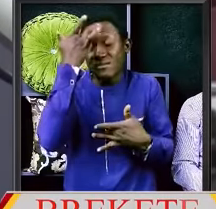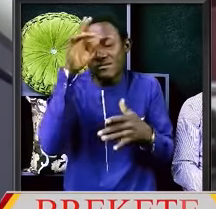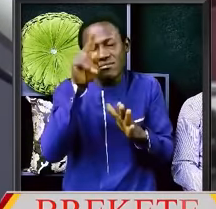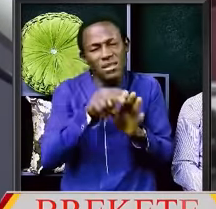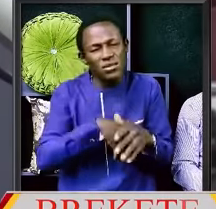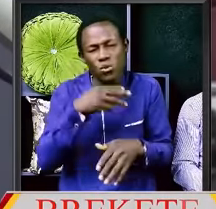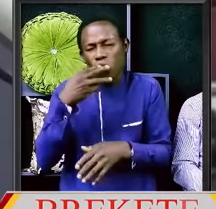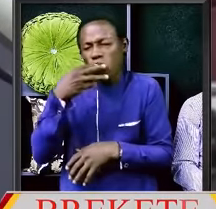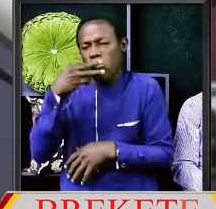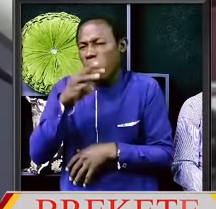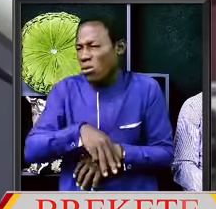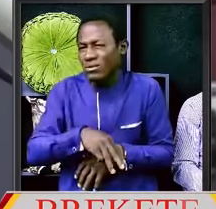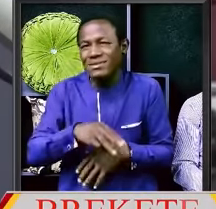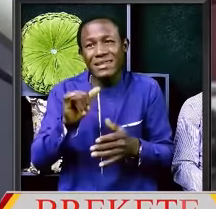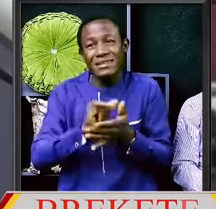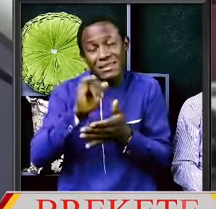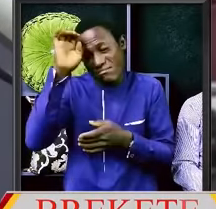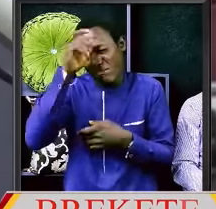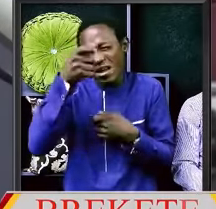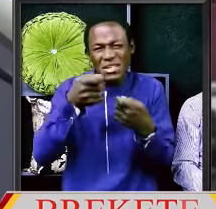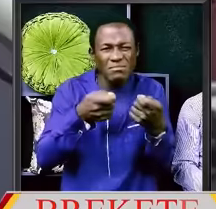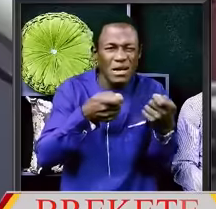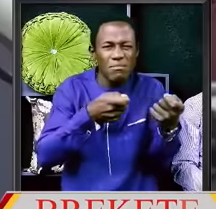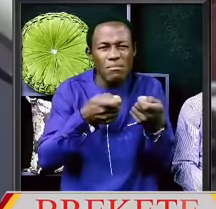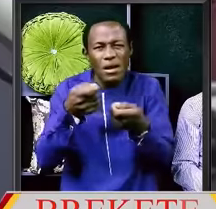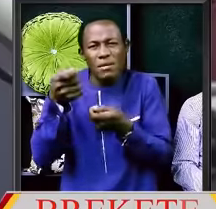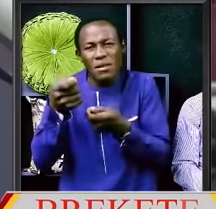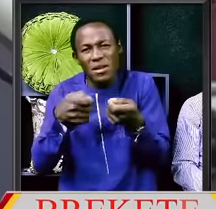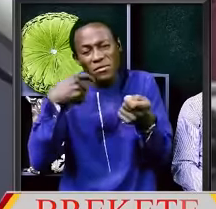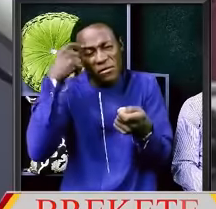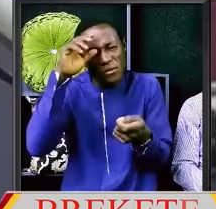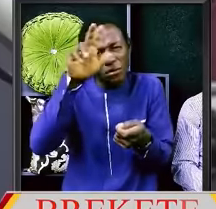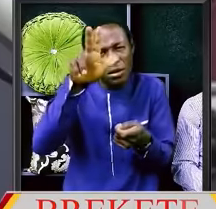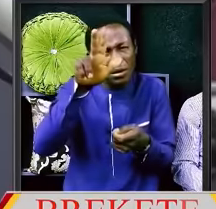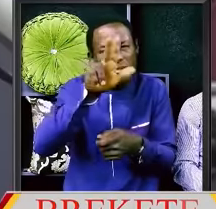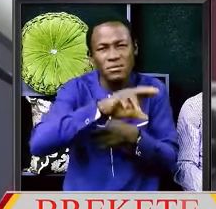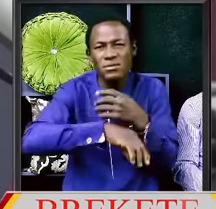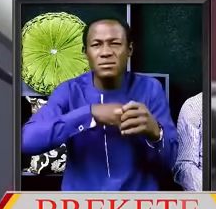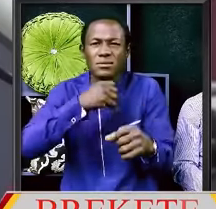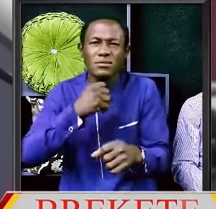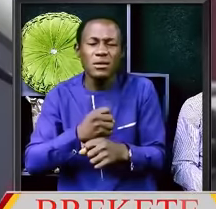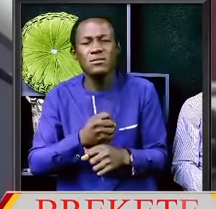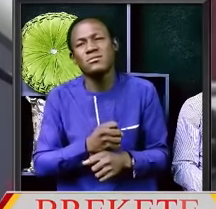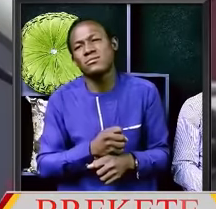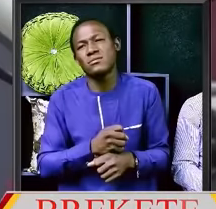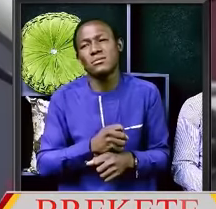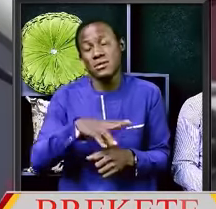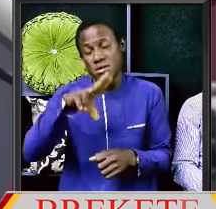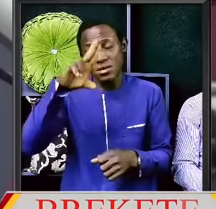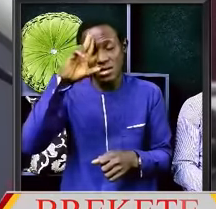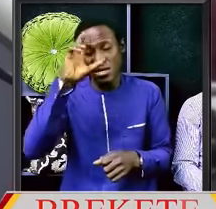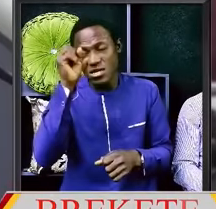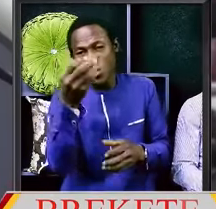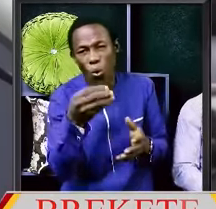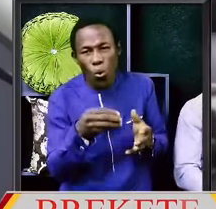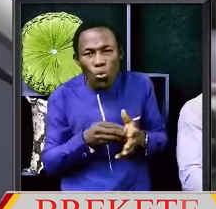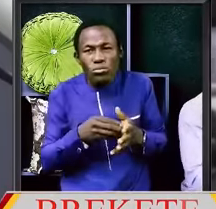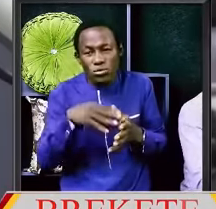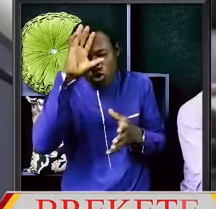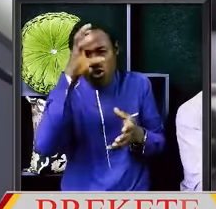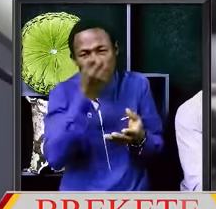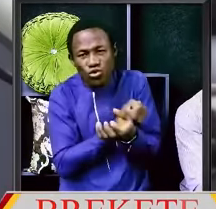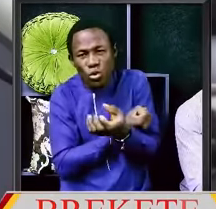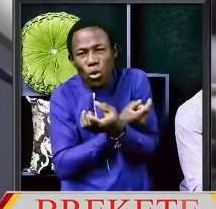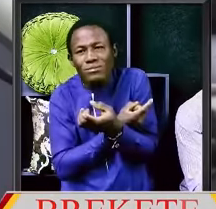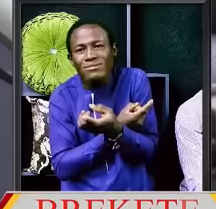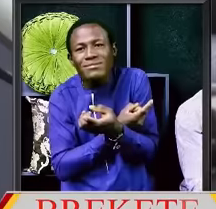survivor. Because his own son wait there with us inside the motor finally die that very night. So just